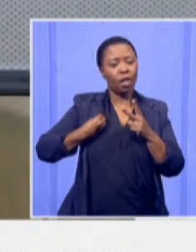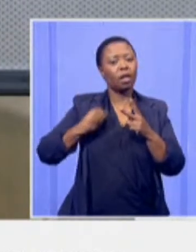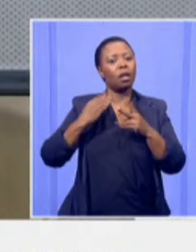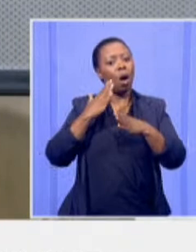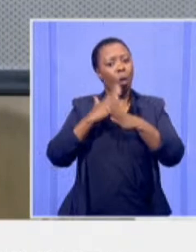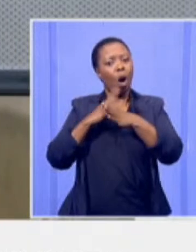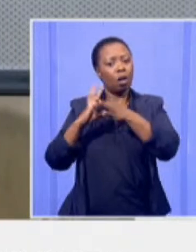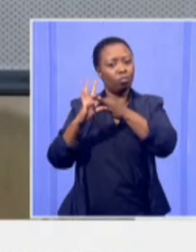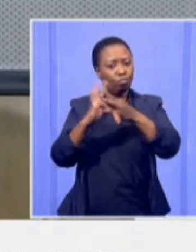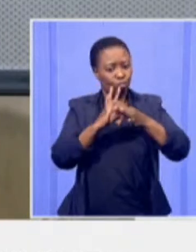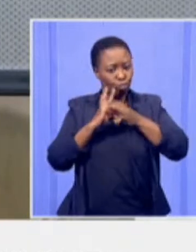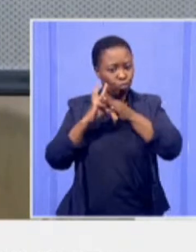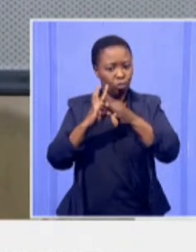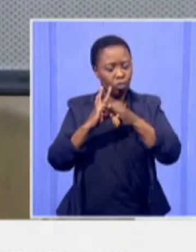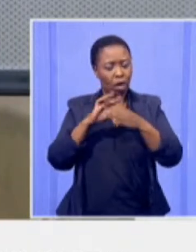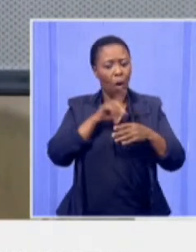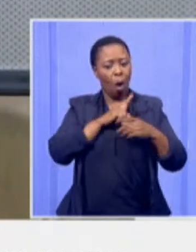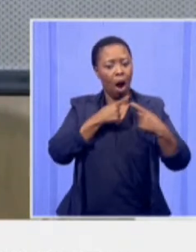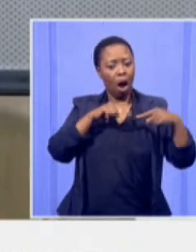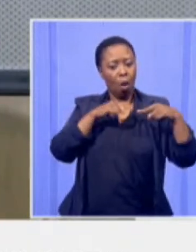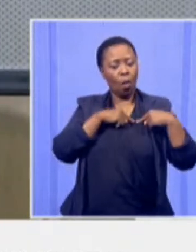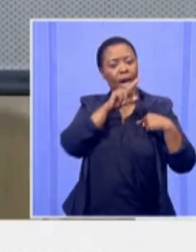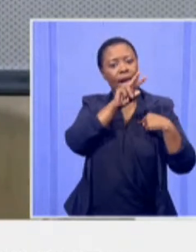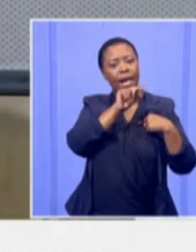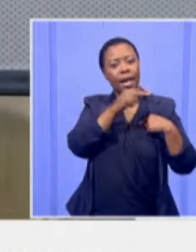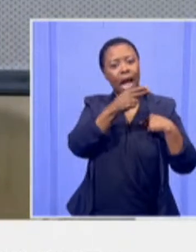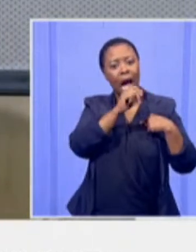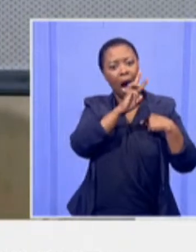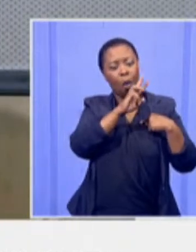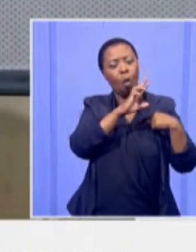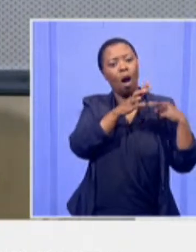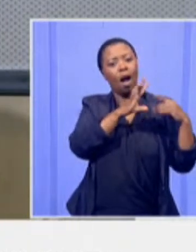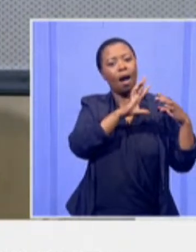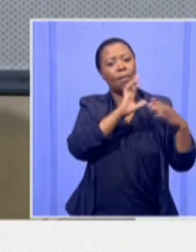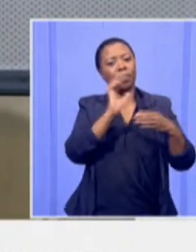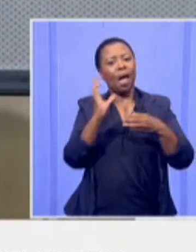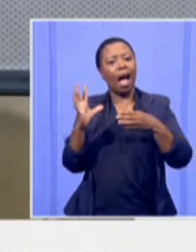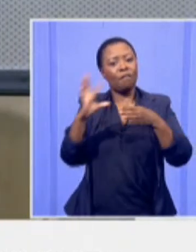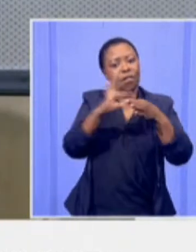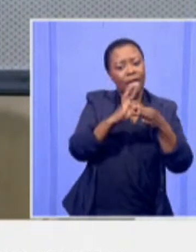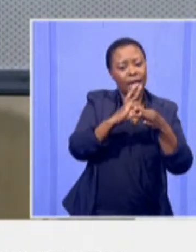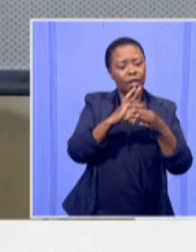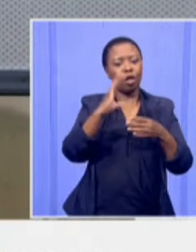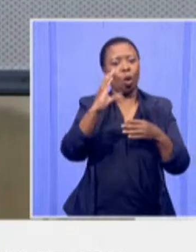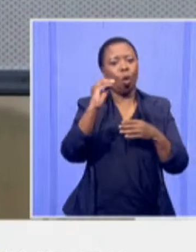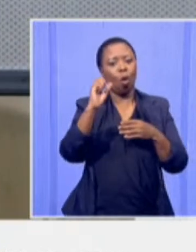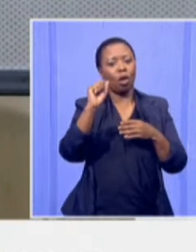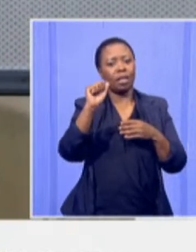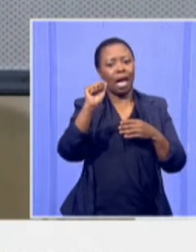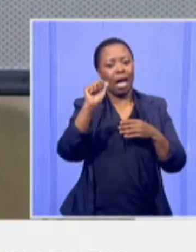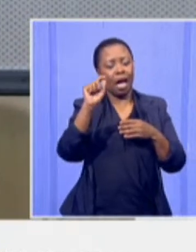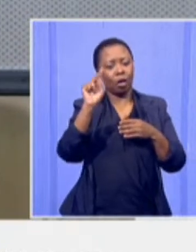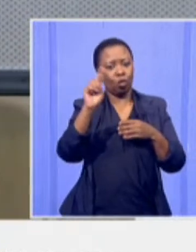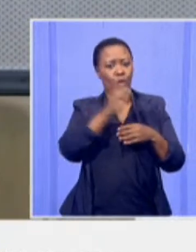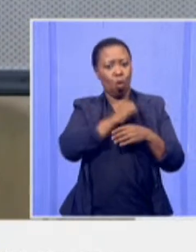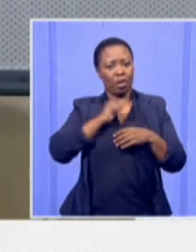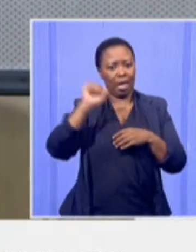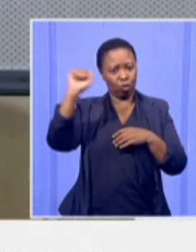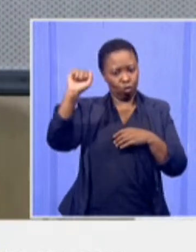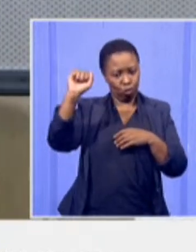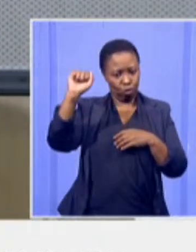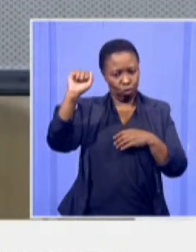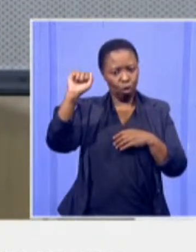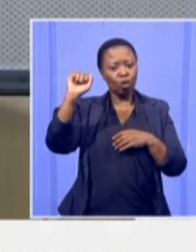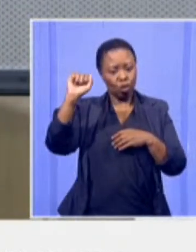now we are affiliates of COSATU, which is part of the Tripartite Alliance. So